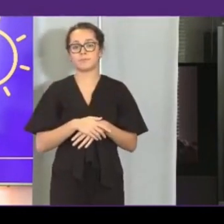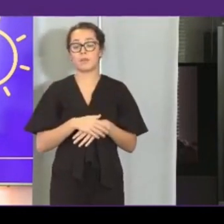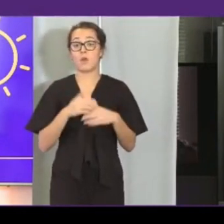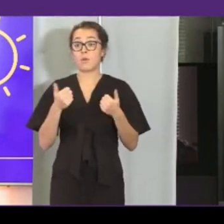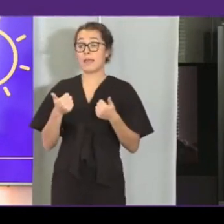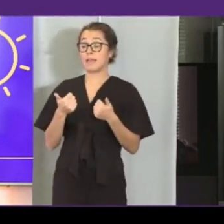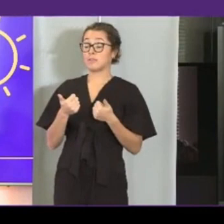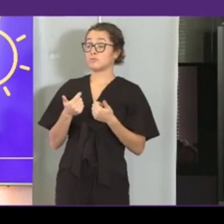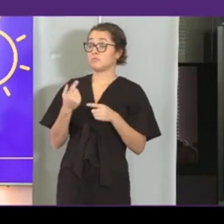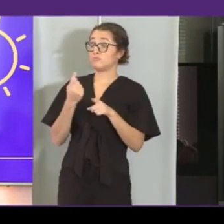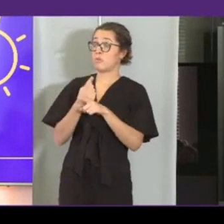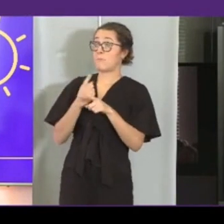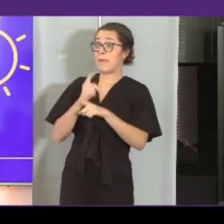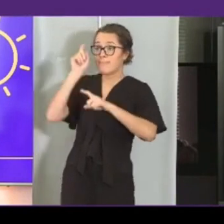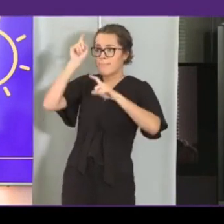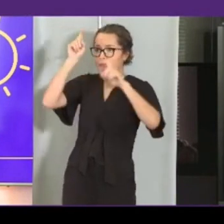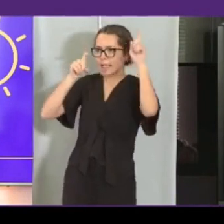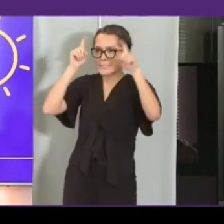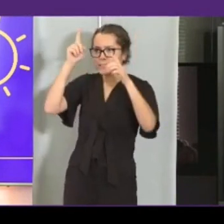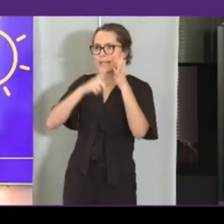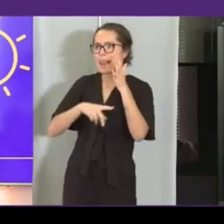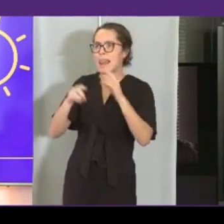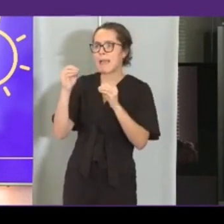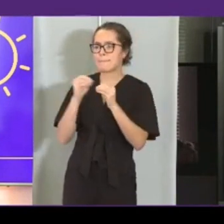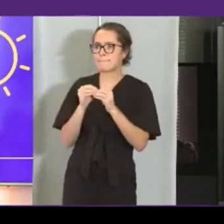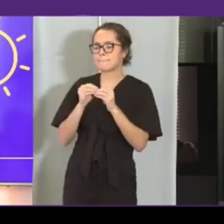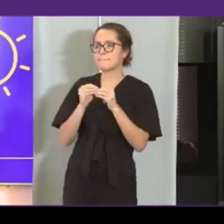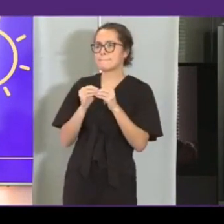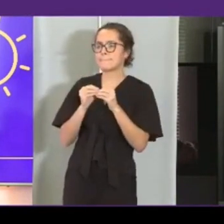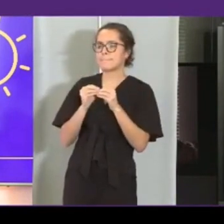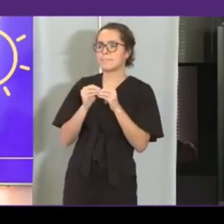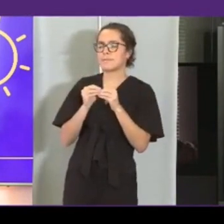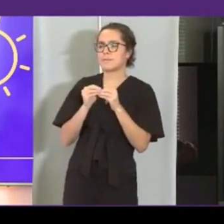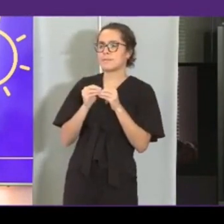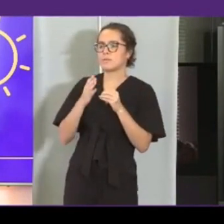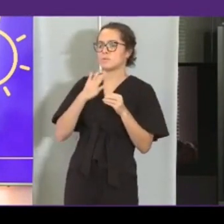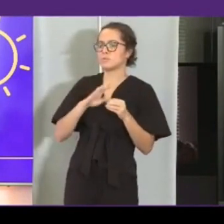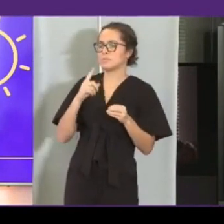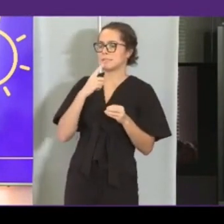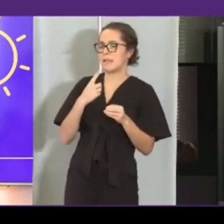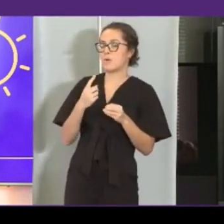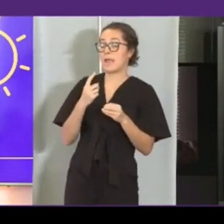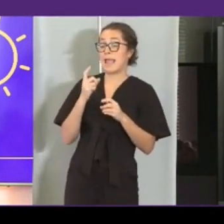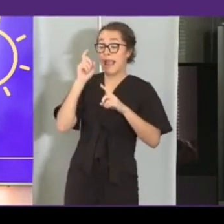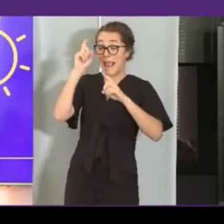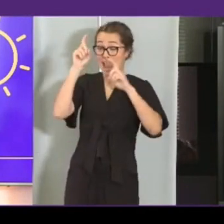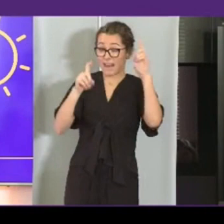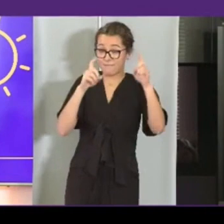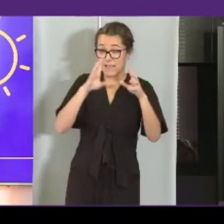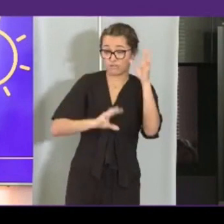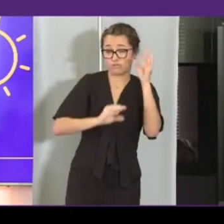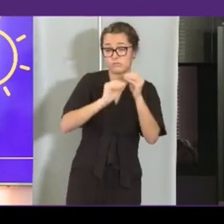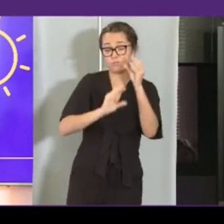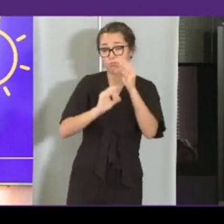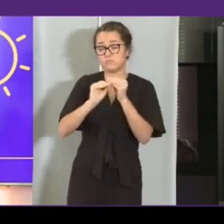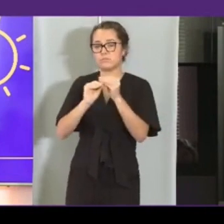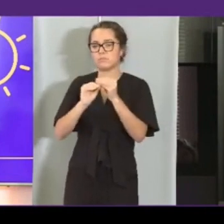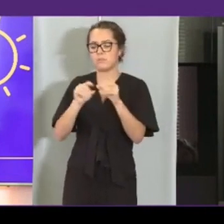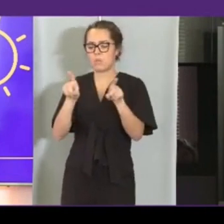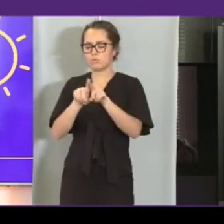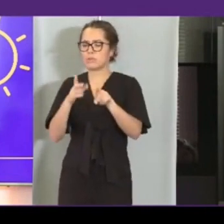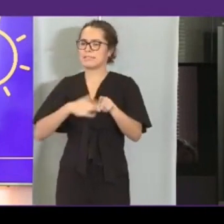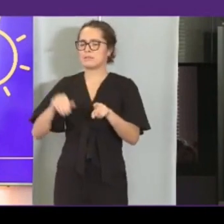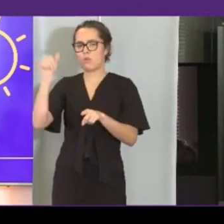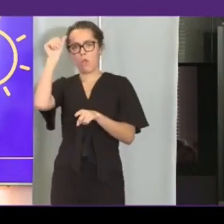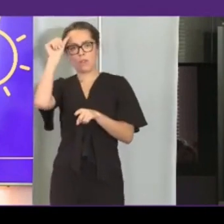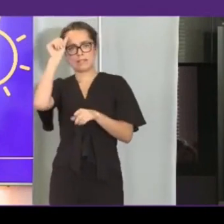Lab as well, because Yep. you're trying to introduce the idea that, you know, first of all, that people understand this is about innovation is one thing, but clearly they need to have knowledge and skills.